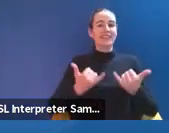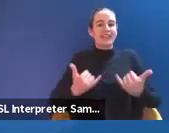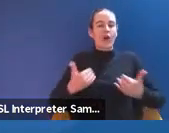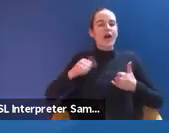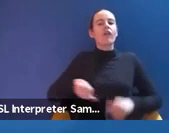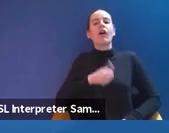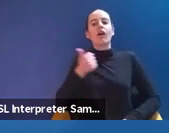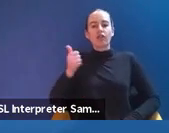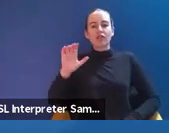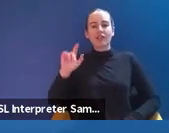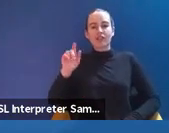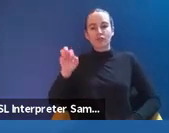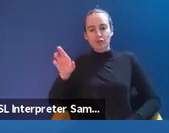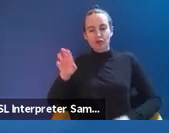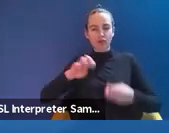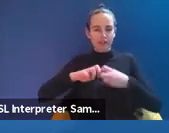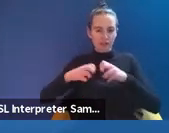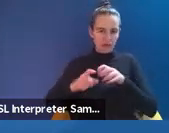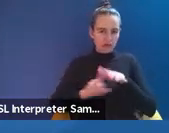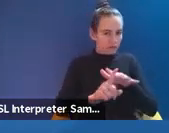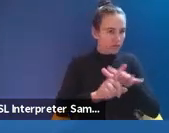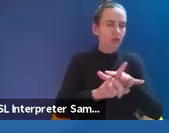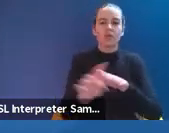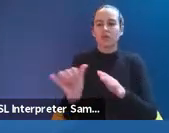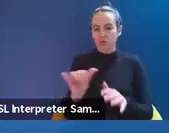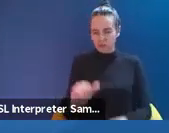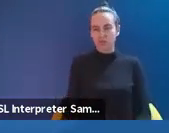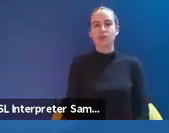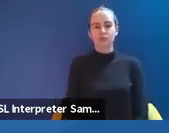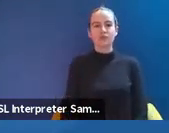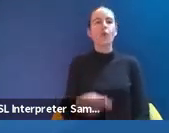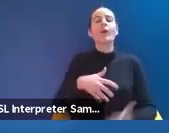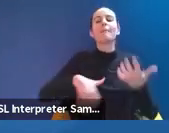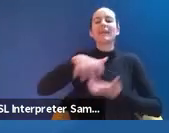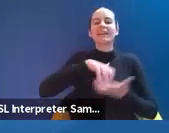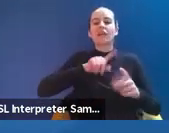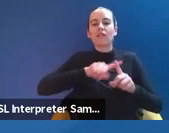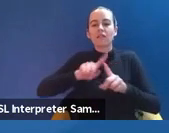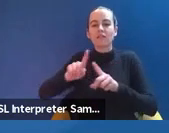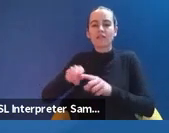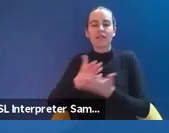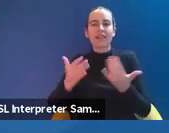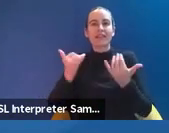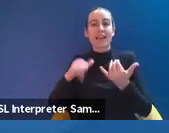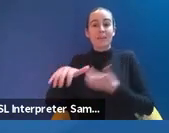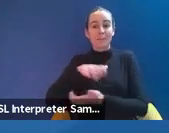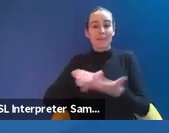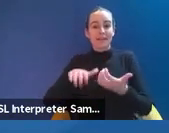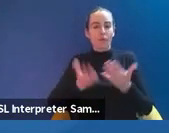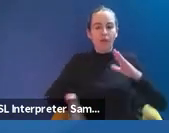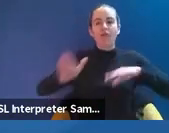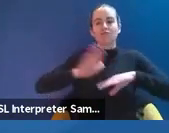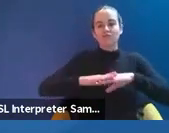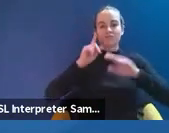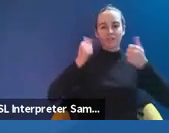cellular issues such as mitochondrial dysfunction, reduced glutathione, and it's the combination of all those factors that are now going to increase their risk for hearing